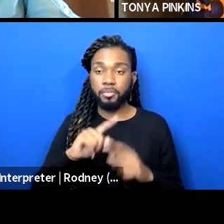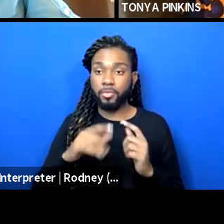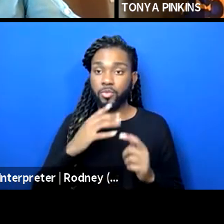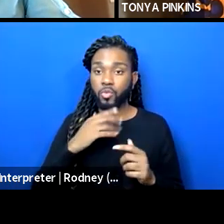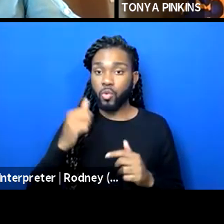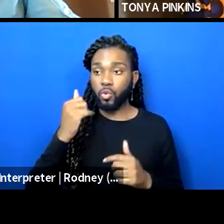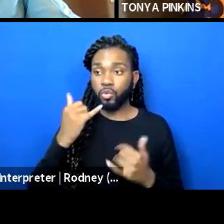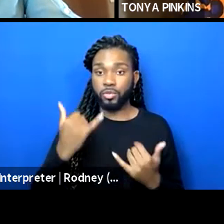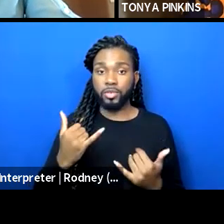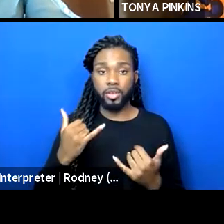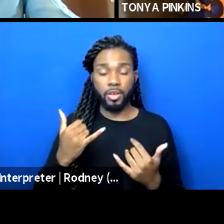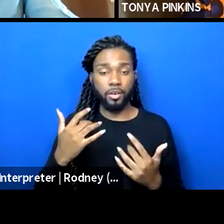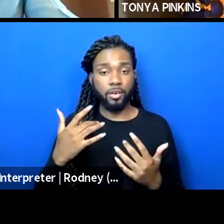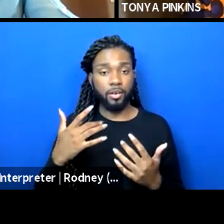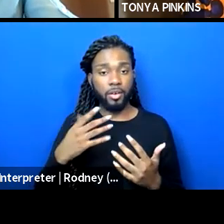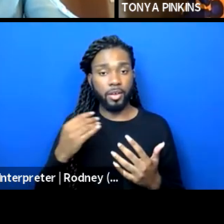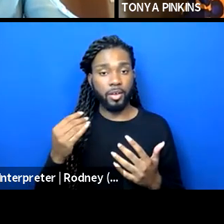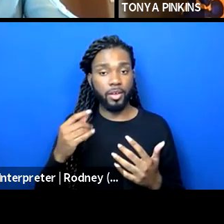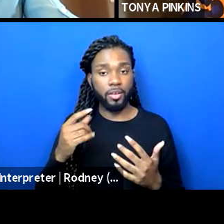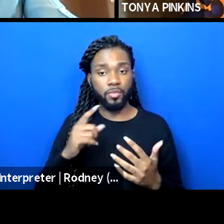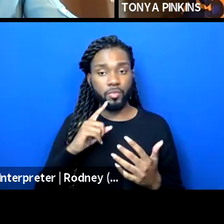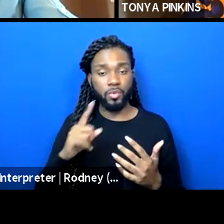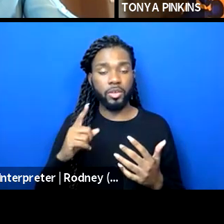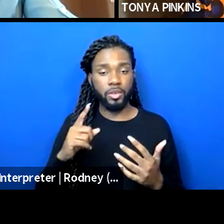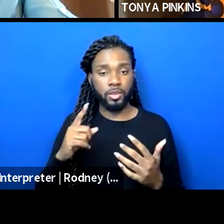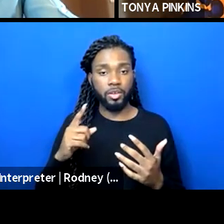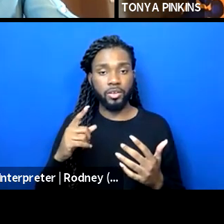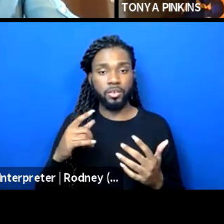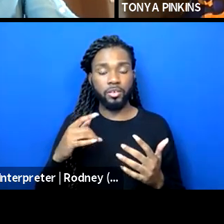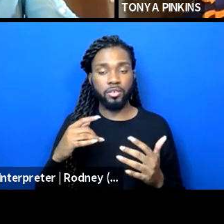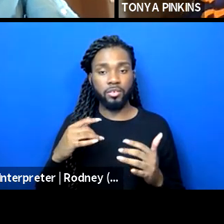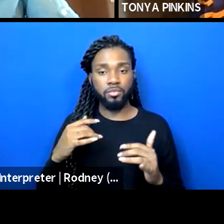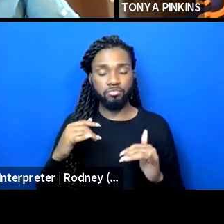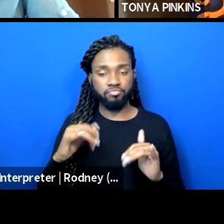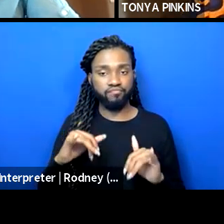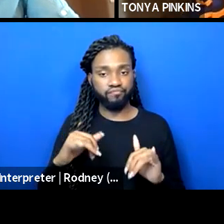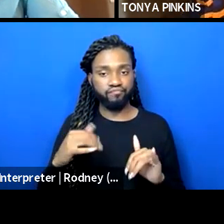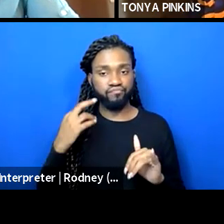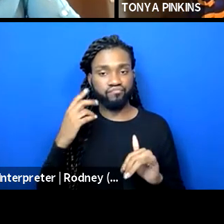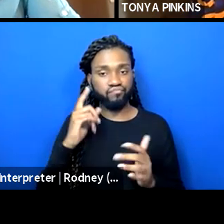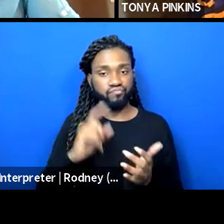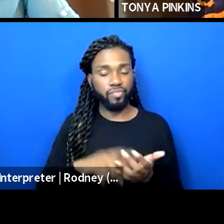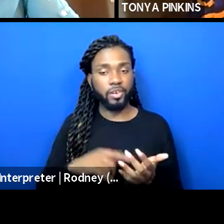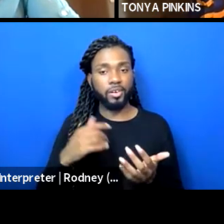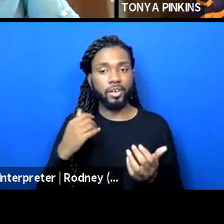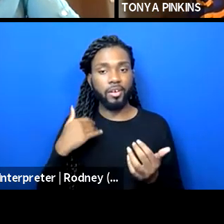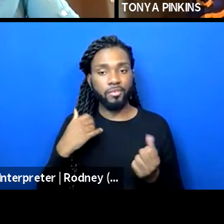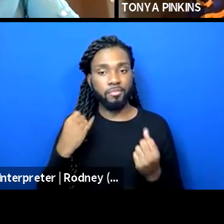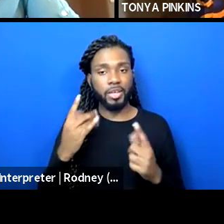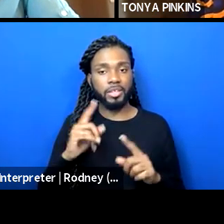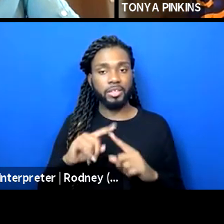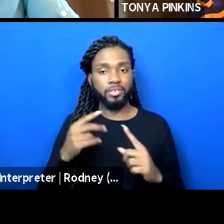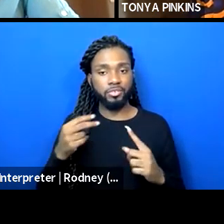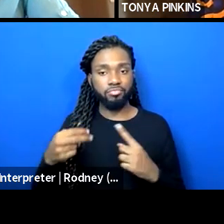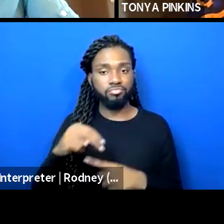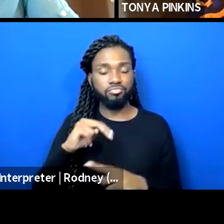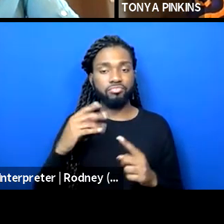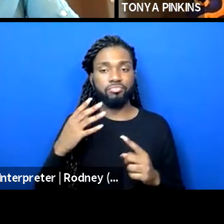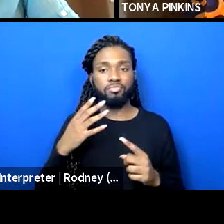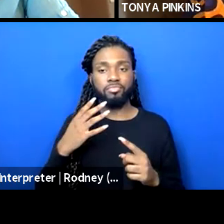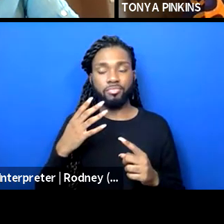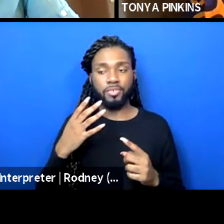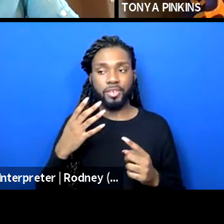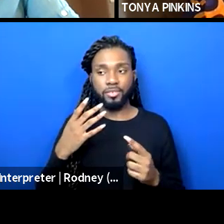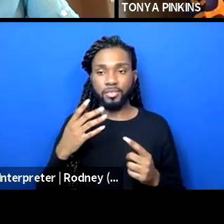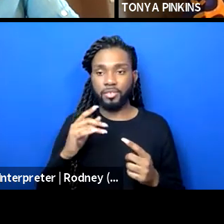settling into how many sides and angles and parts of a Black woman